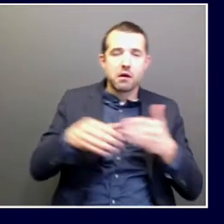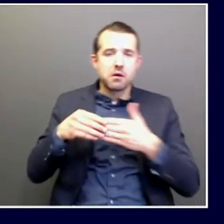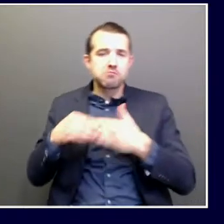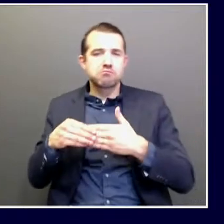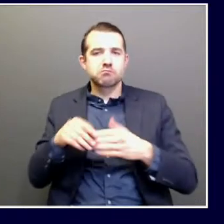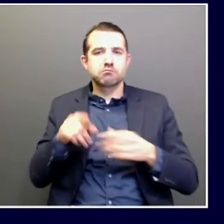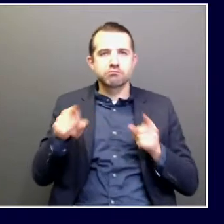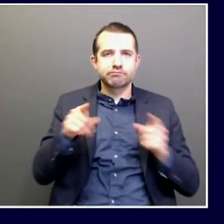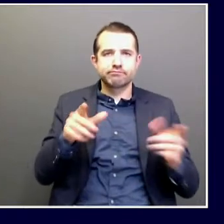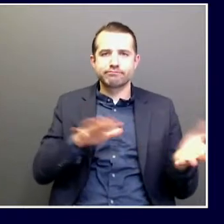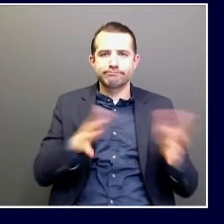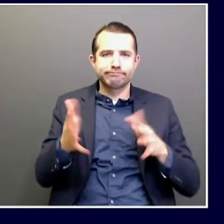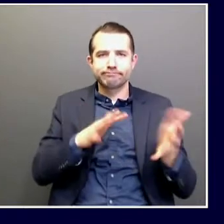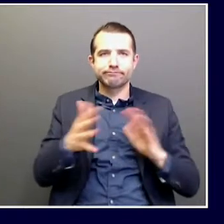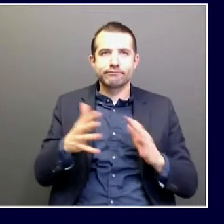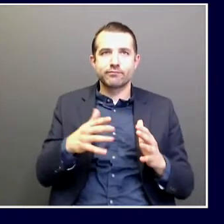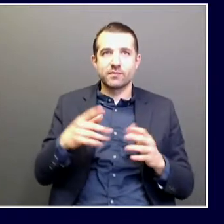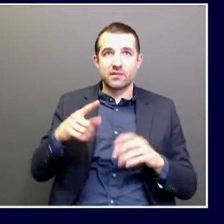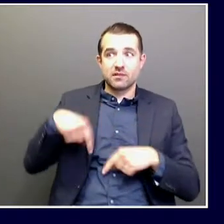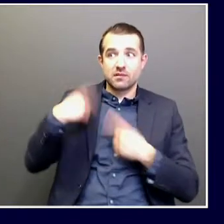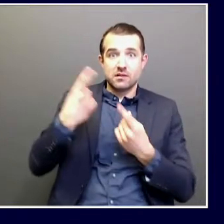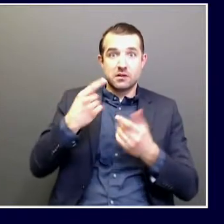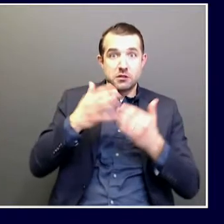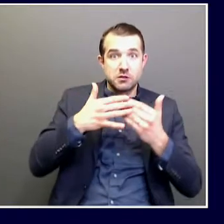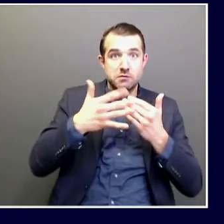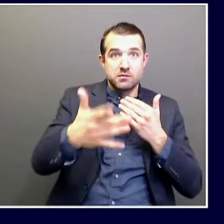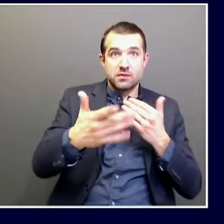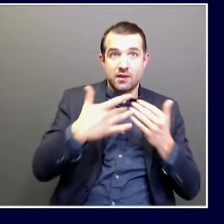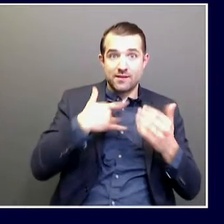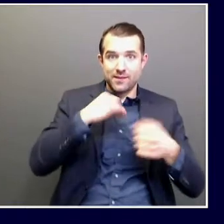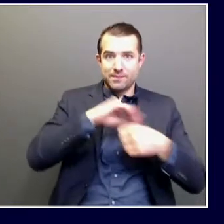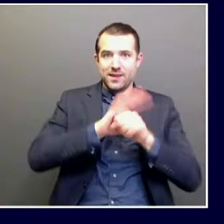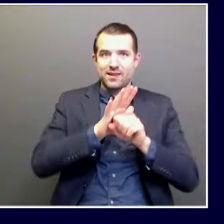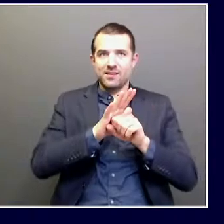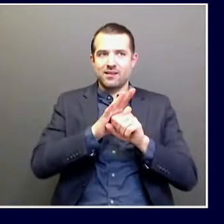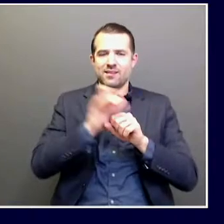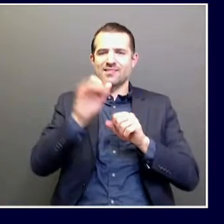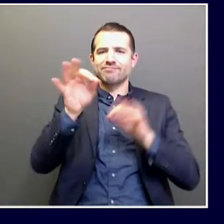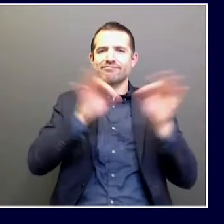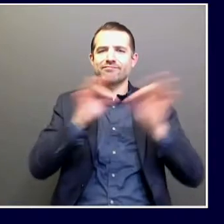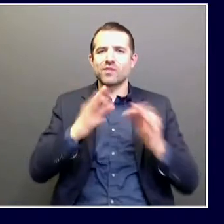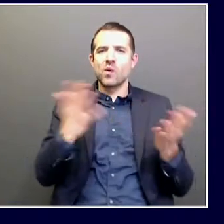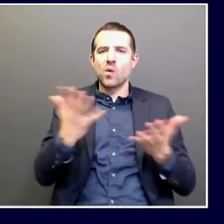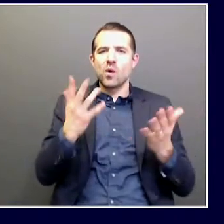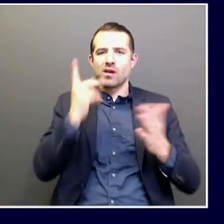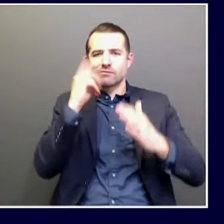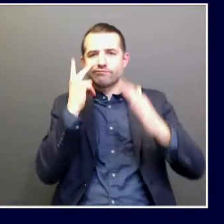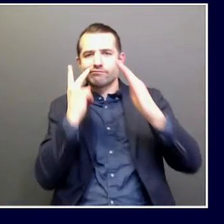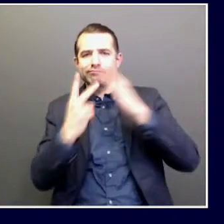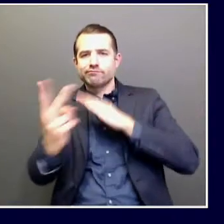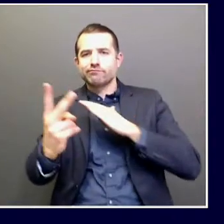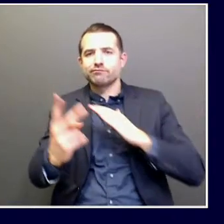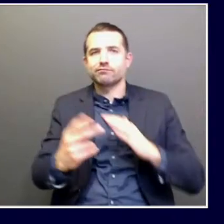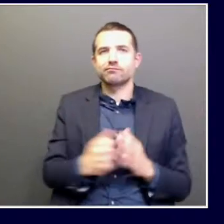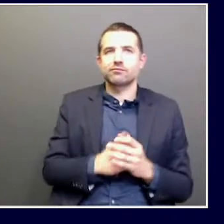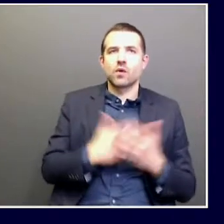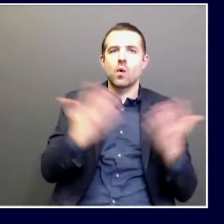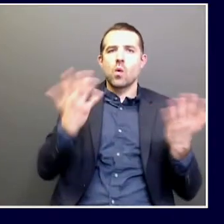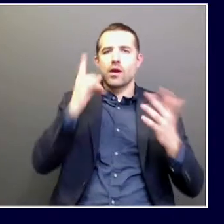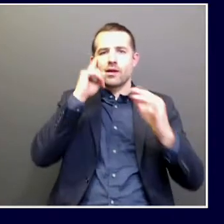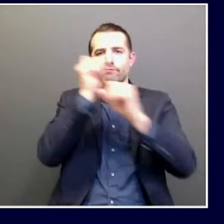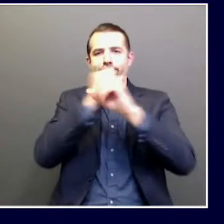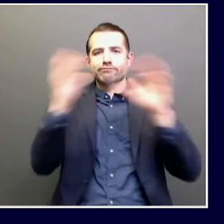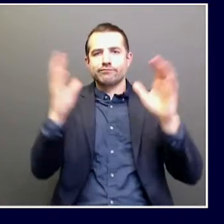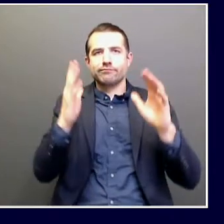by just adding some additional areas where we've done that, Caitlin, where we've brought back some blasts from the past. You heard us